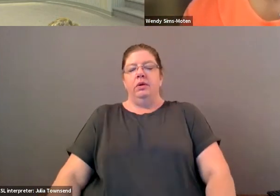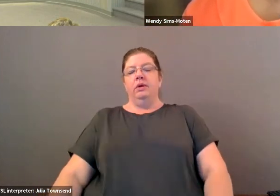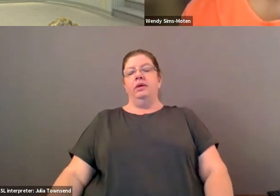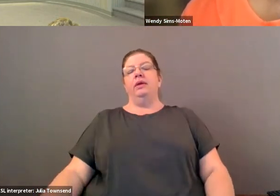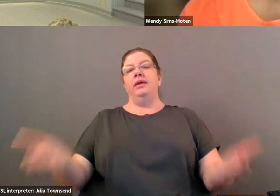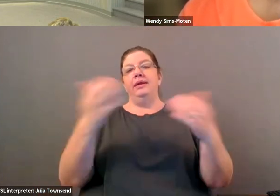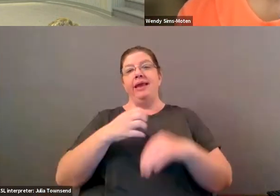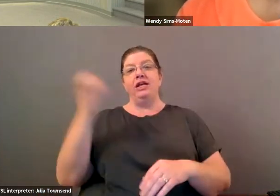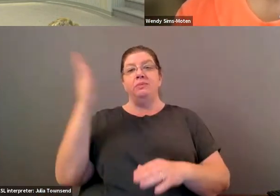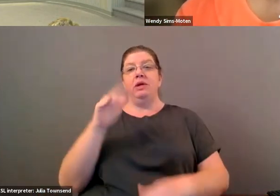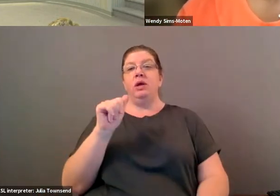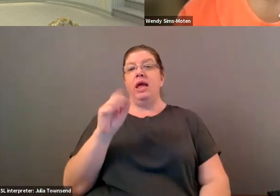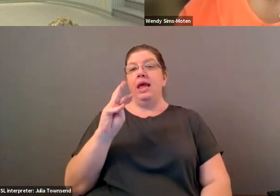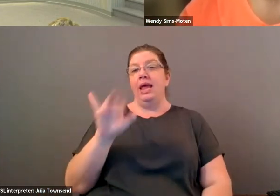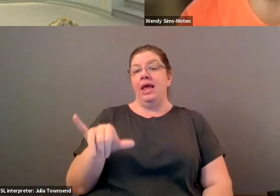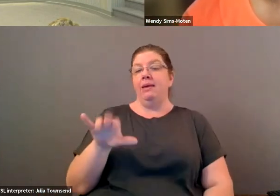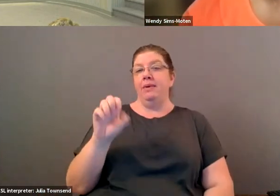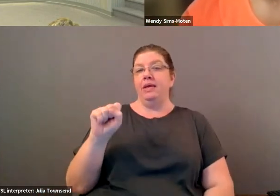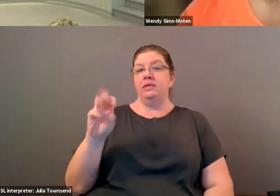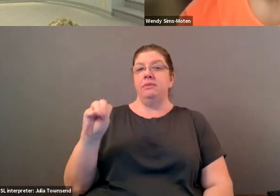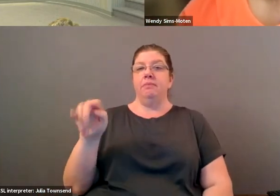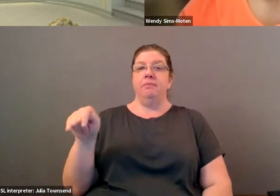Smith.